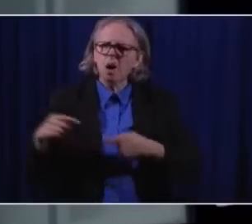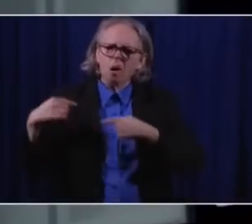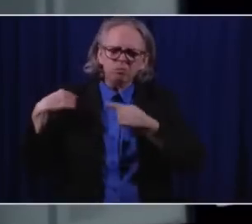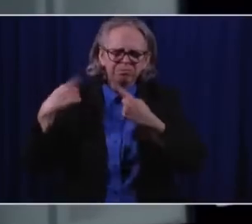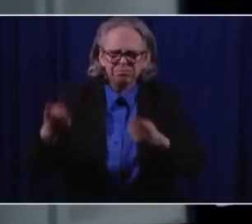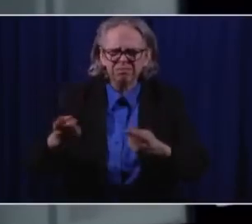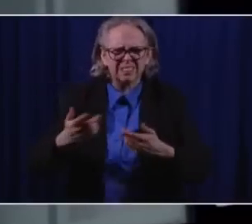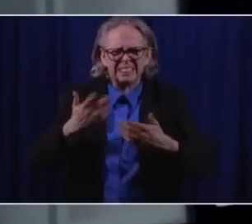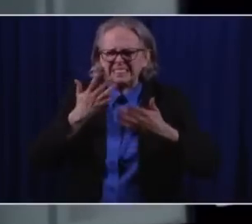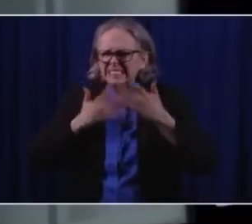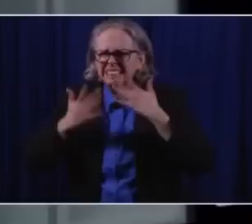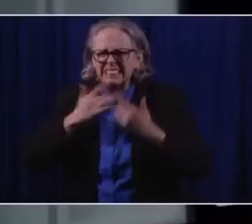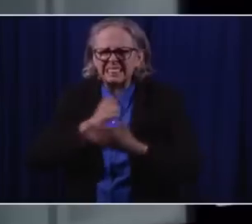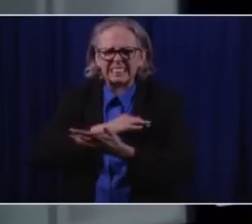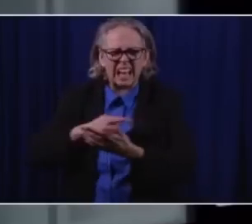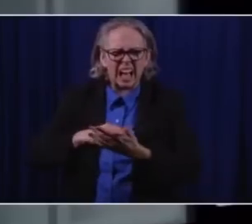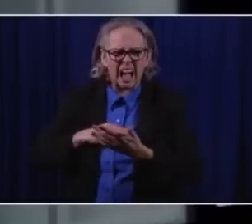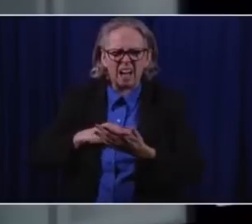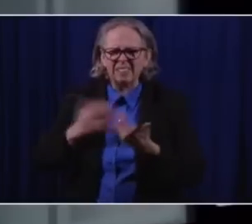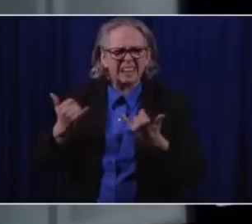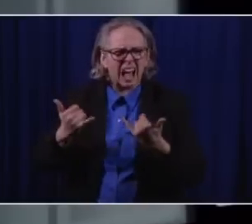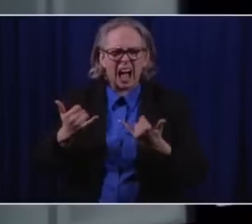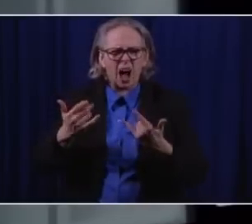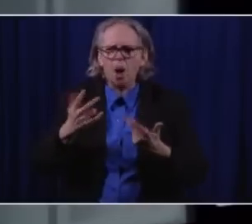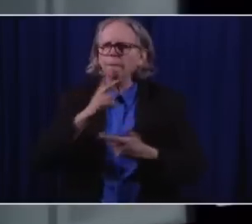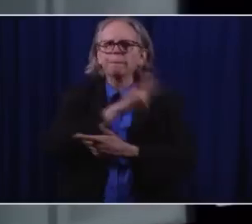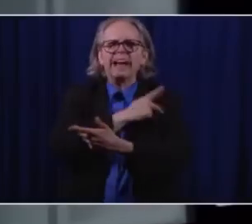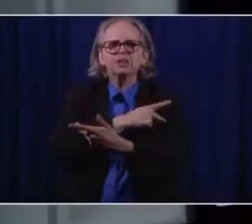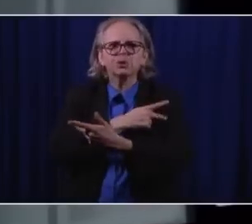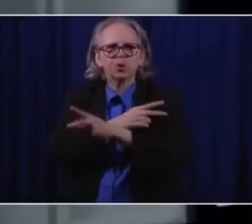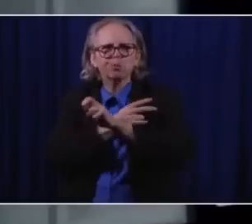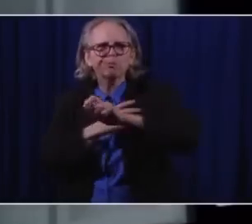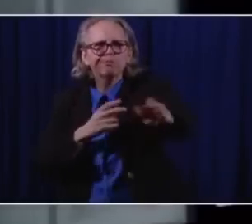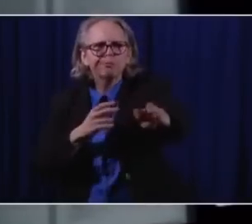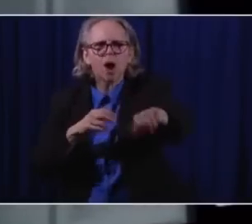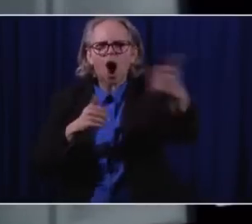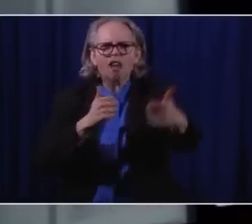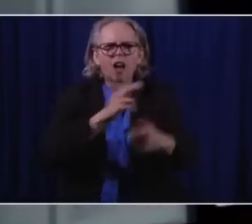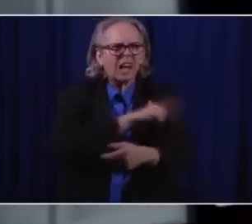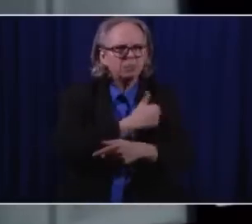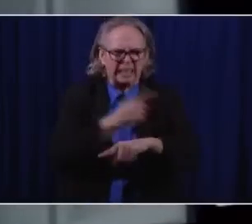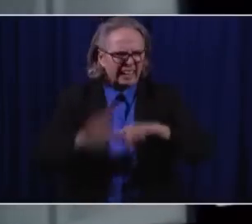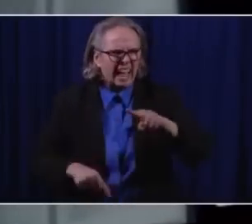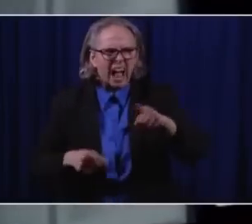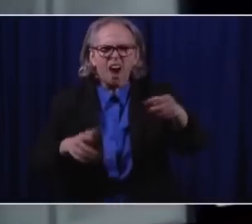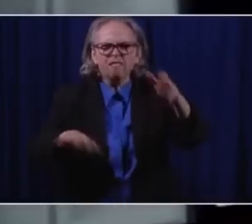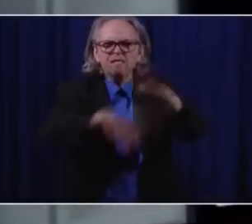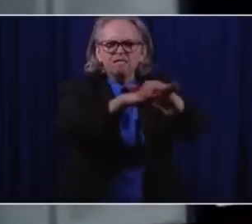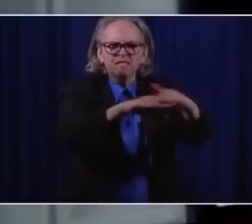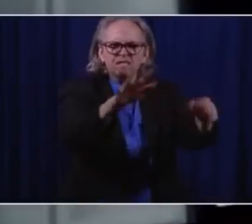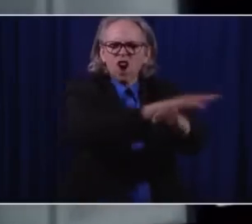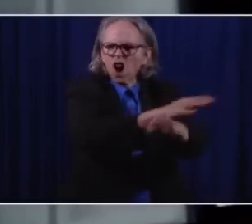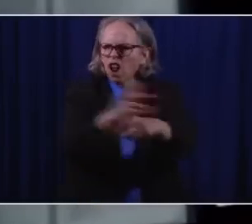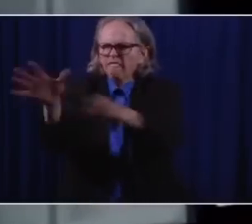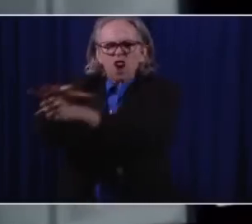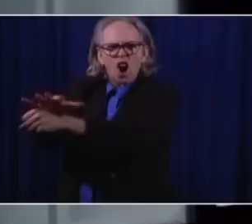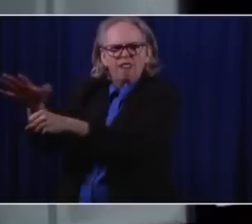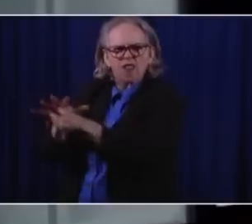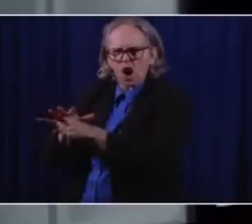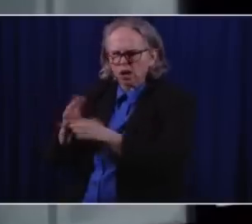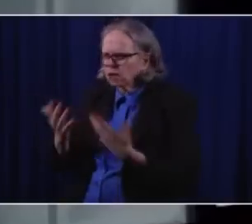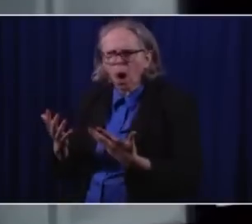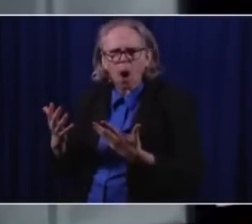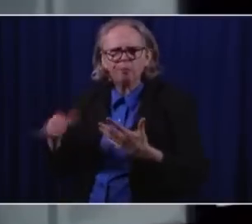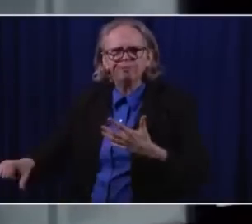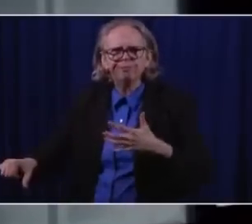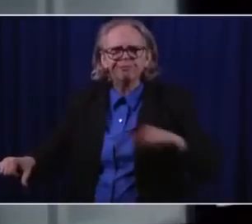patients to, are also filling up quickly. So our most unsettling fear is